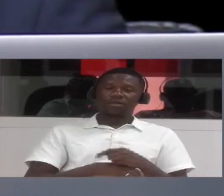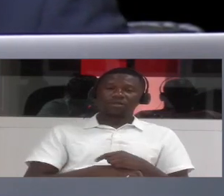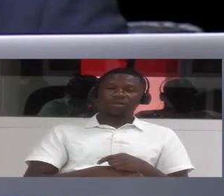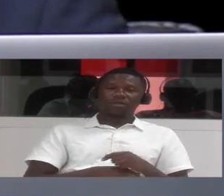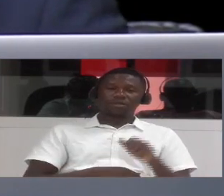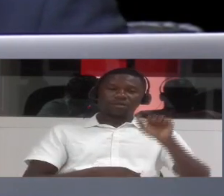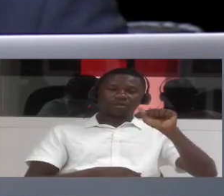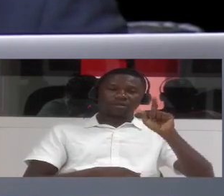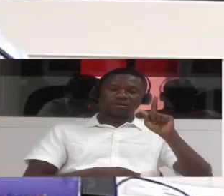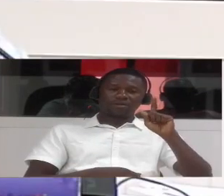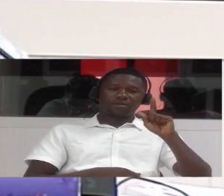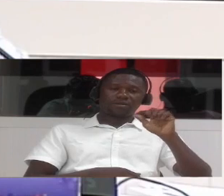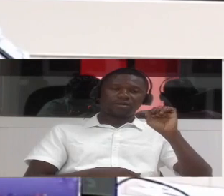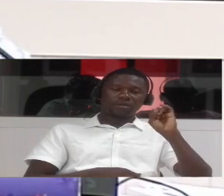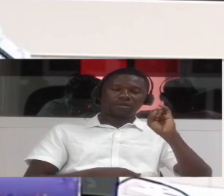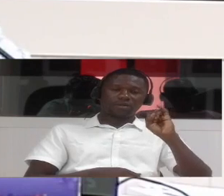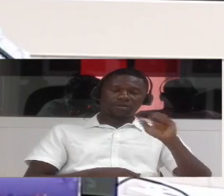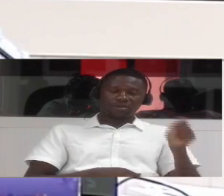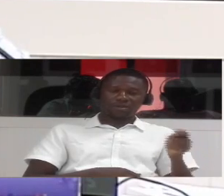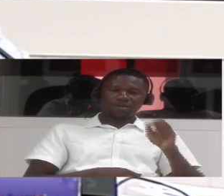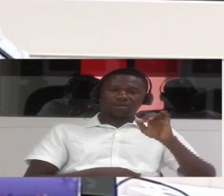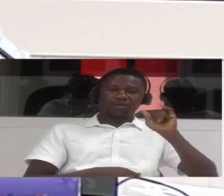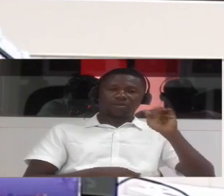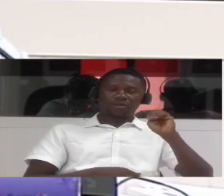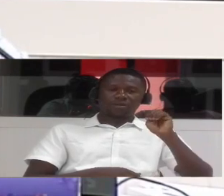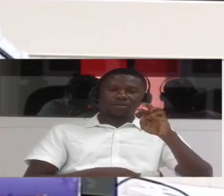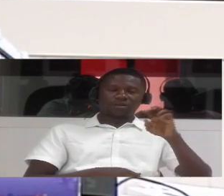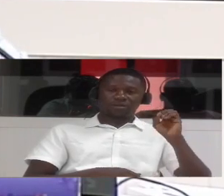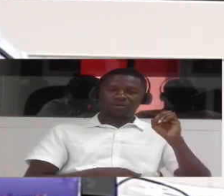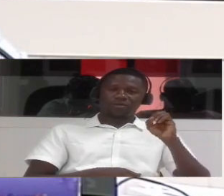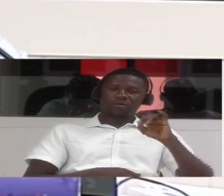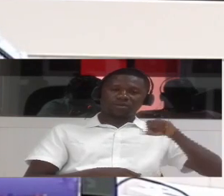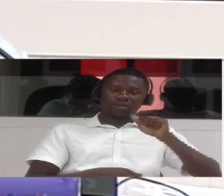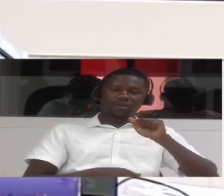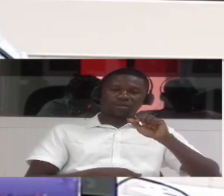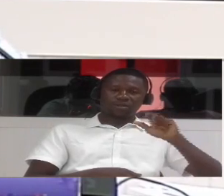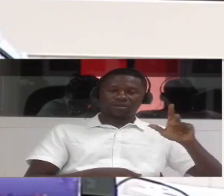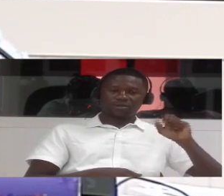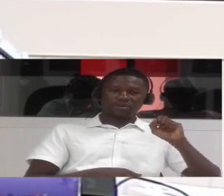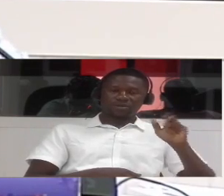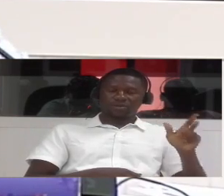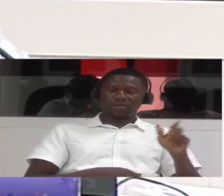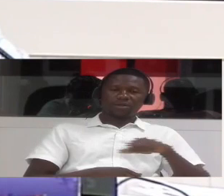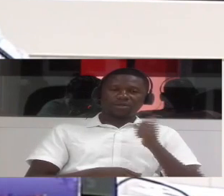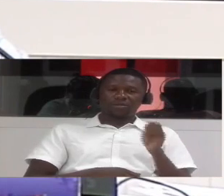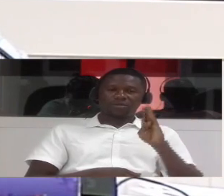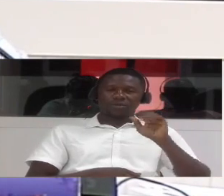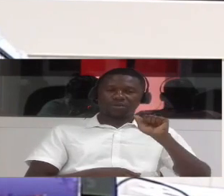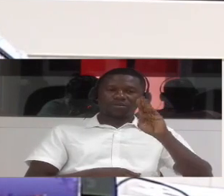Baba Gale Jallo. Yes. And this time, they were questioned about their nationalities.